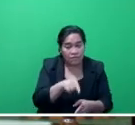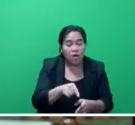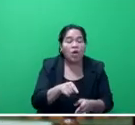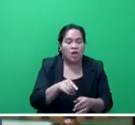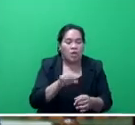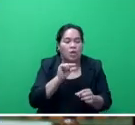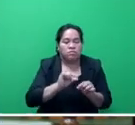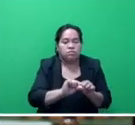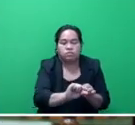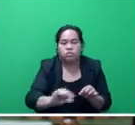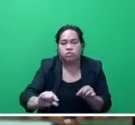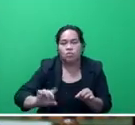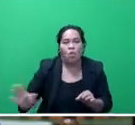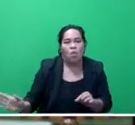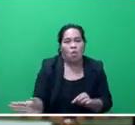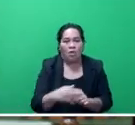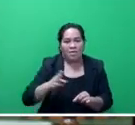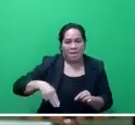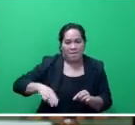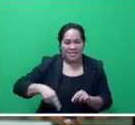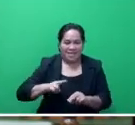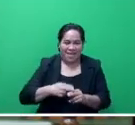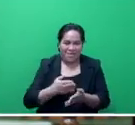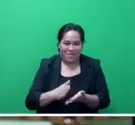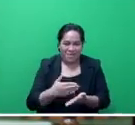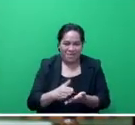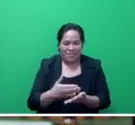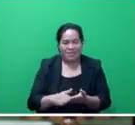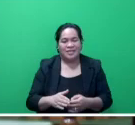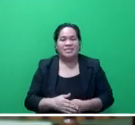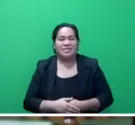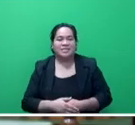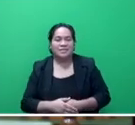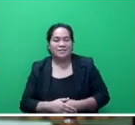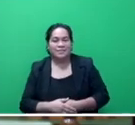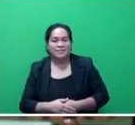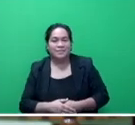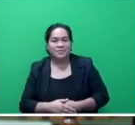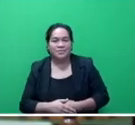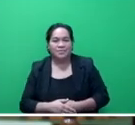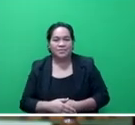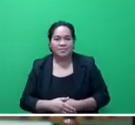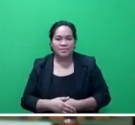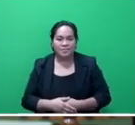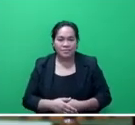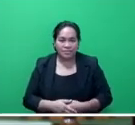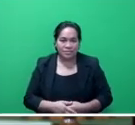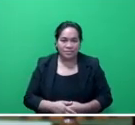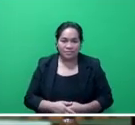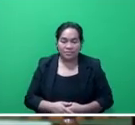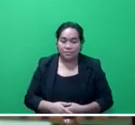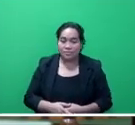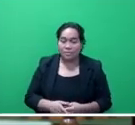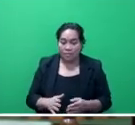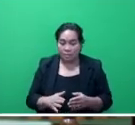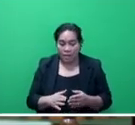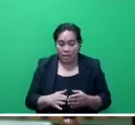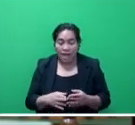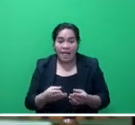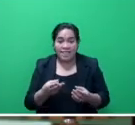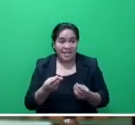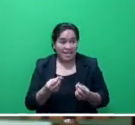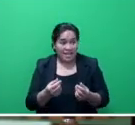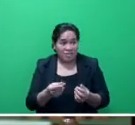of course they can withdraw under those circumstances that we have just highlighted. Mr. Speaker, sir, cash flow